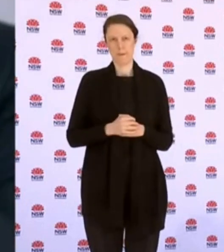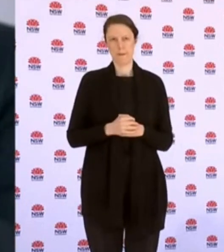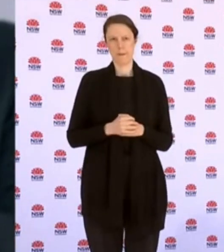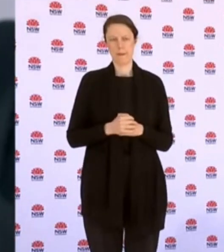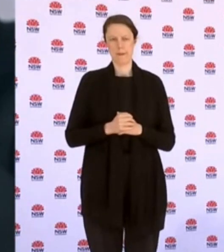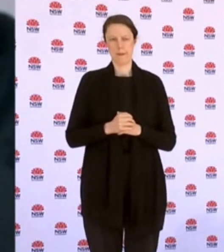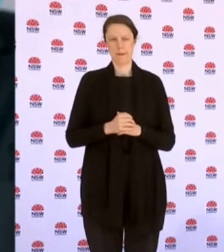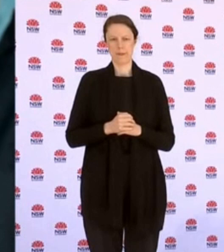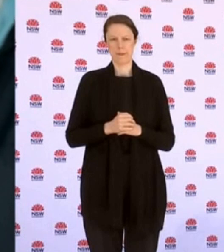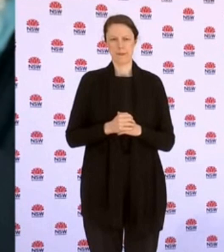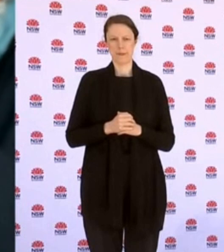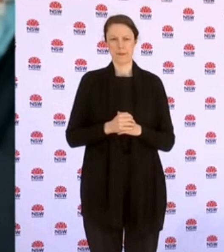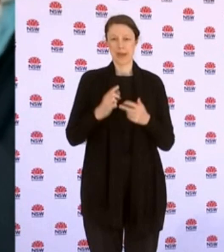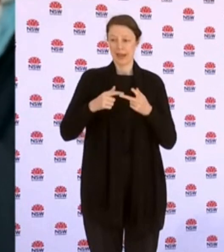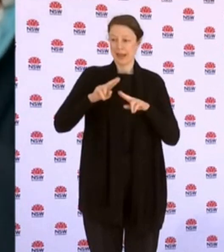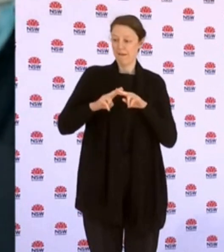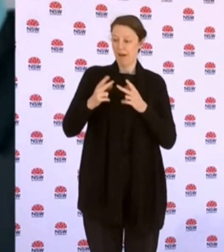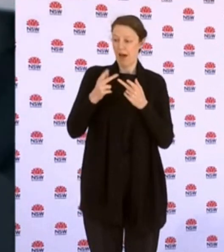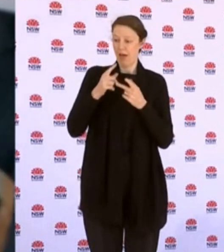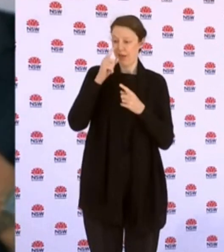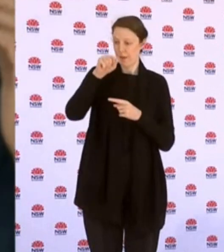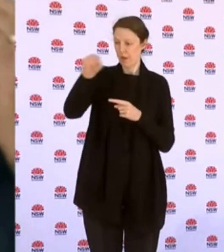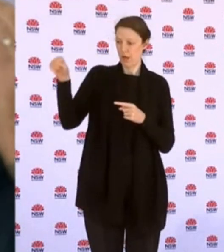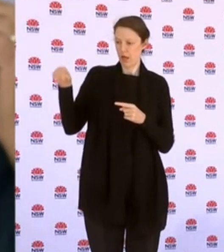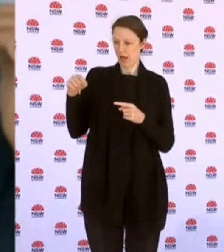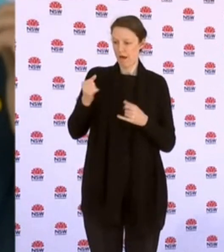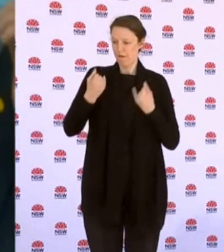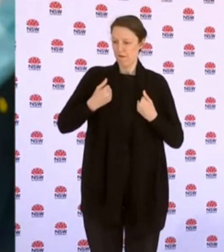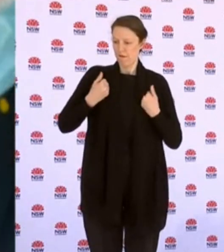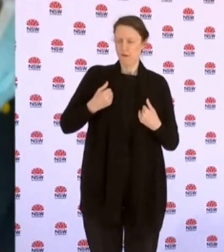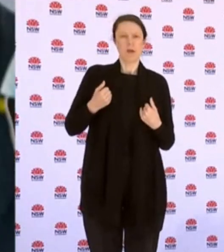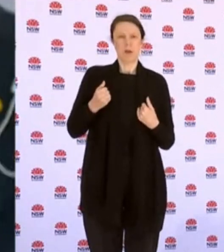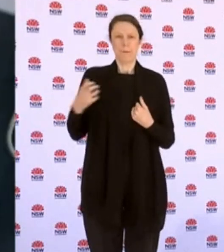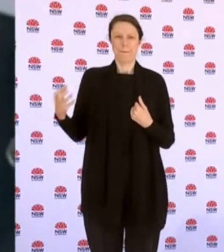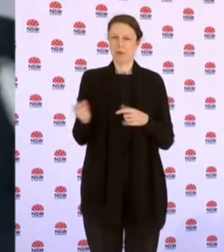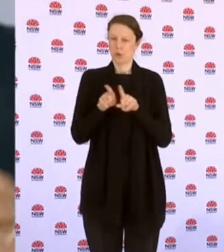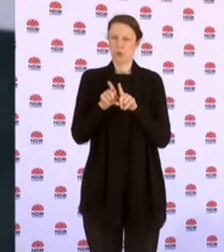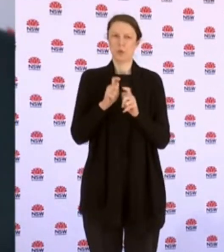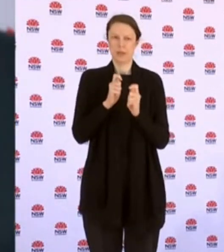those circumstances if other members of the household are symptomatic to get tested as well. Thank you.